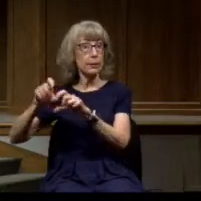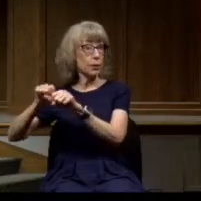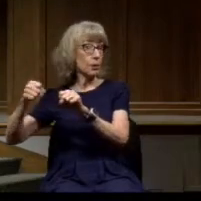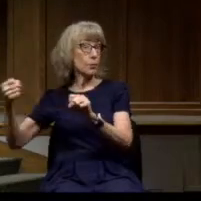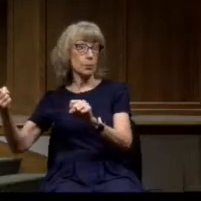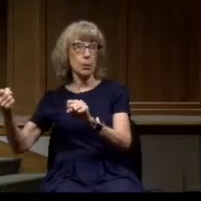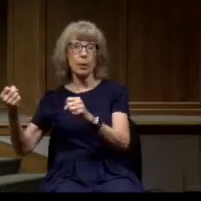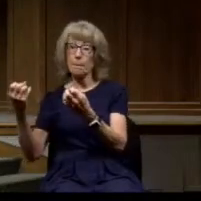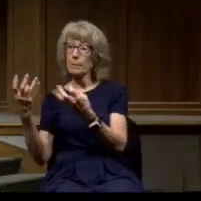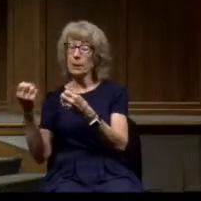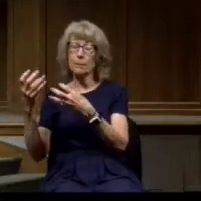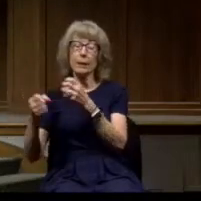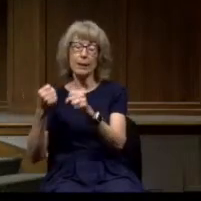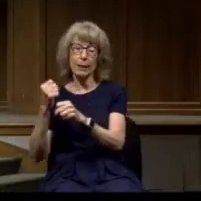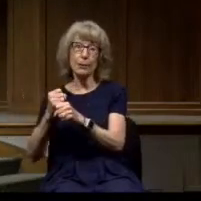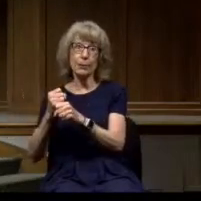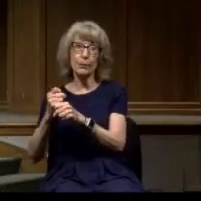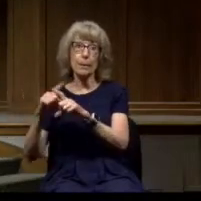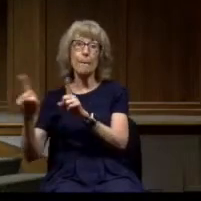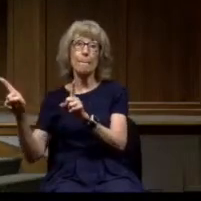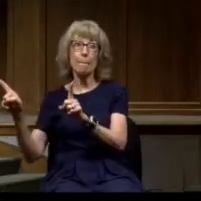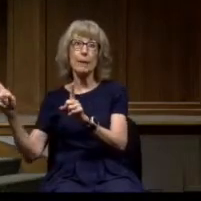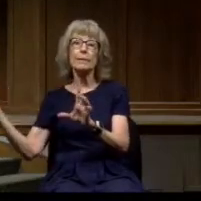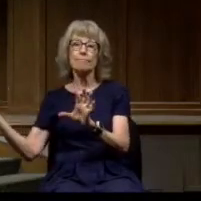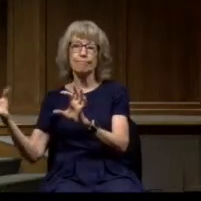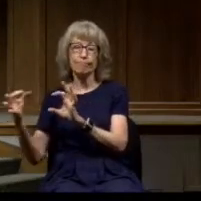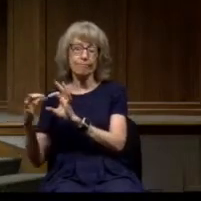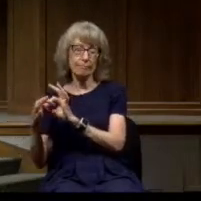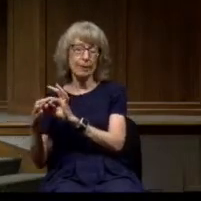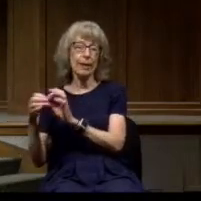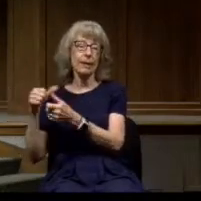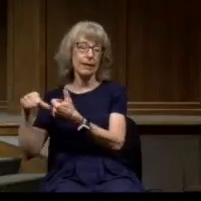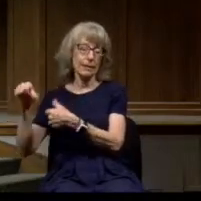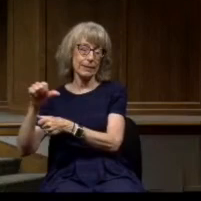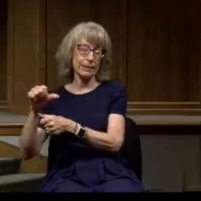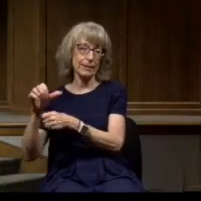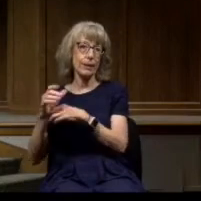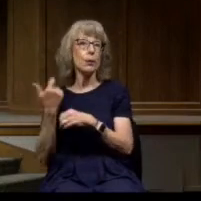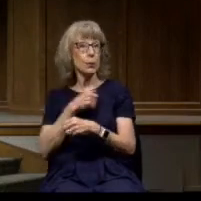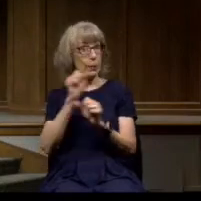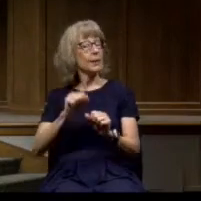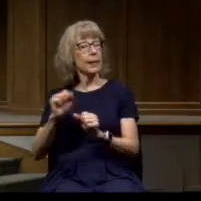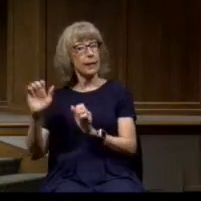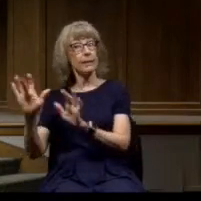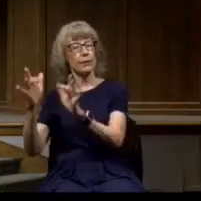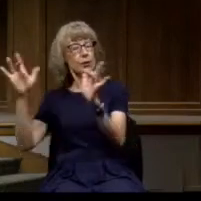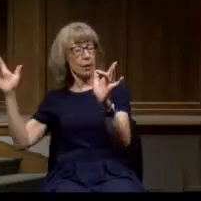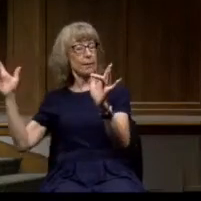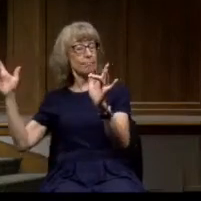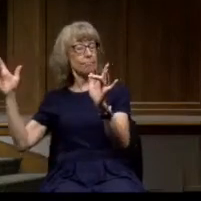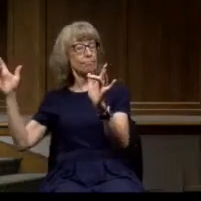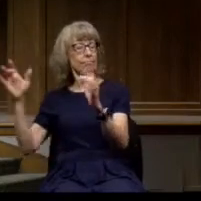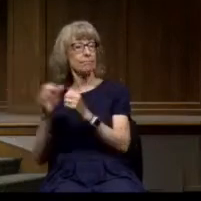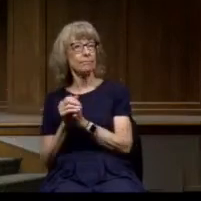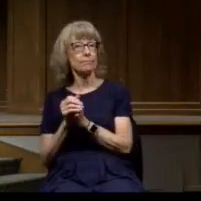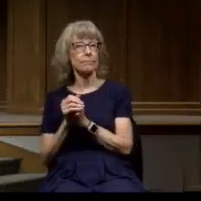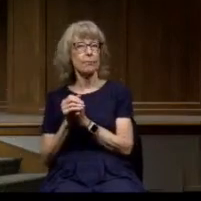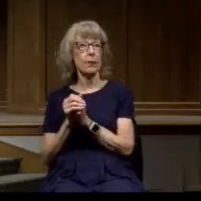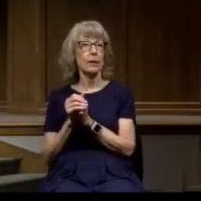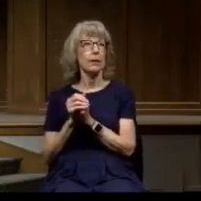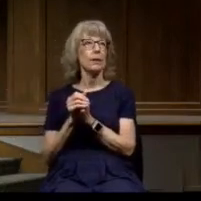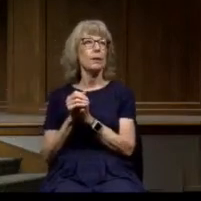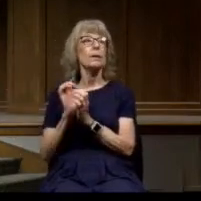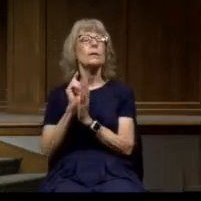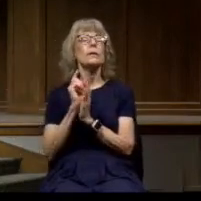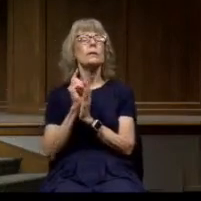too. We can shine. And so here's what we're going to do to end. In just a minute, we're going to sing. As always, if you have a